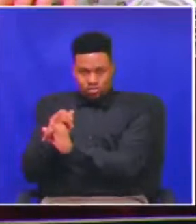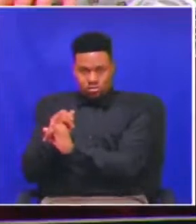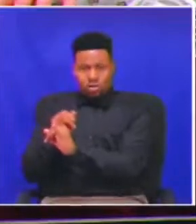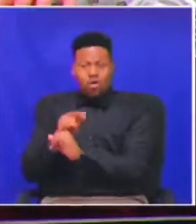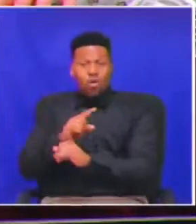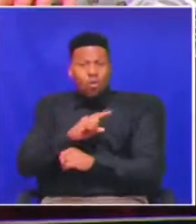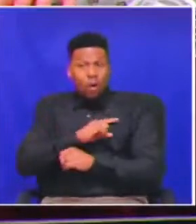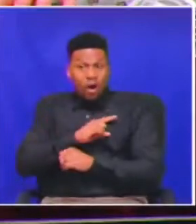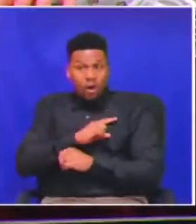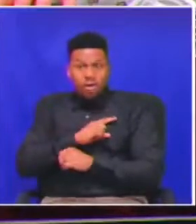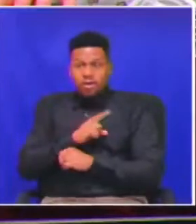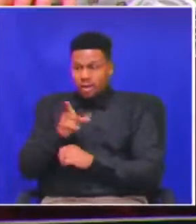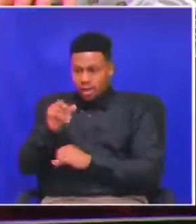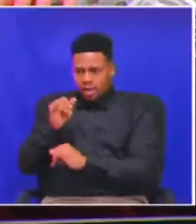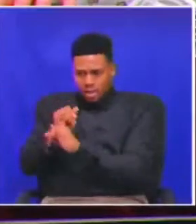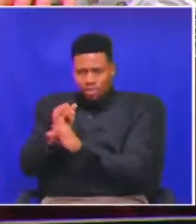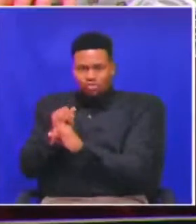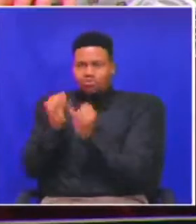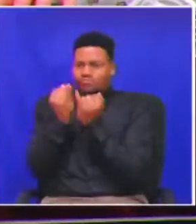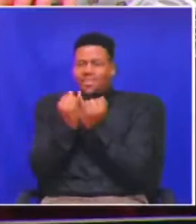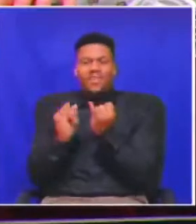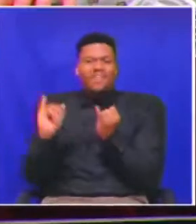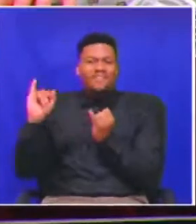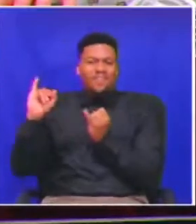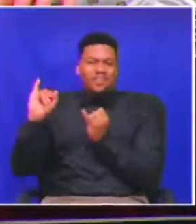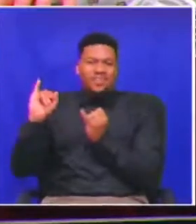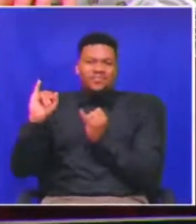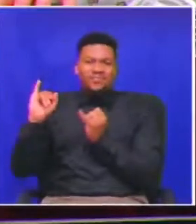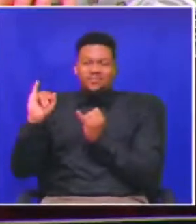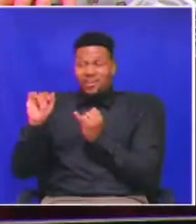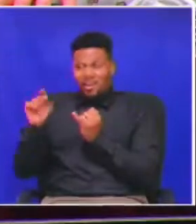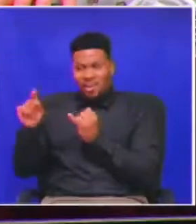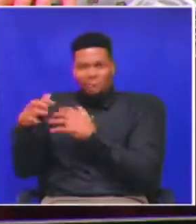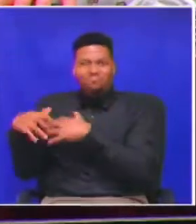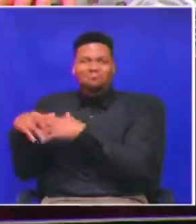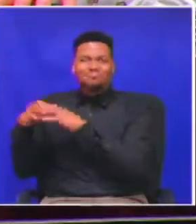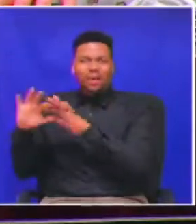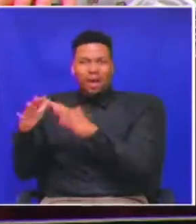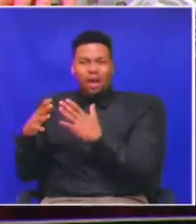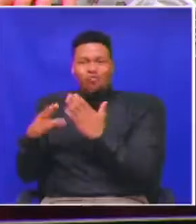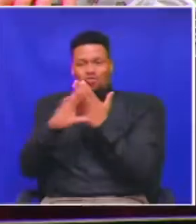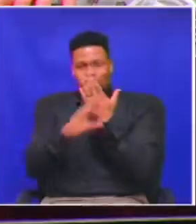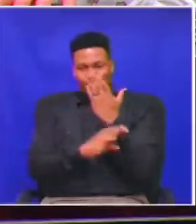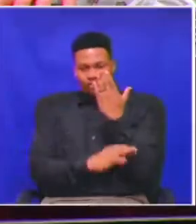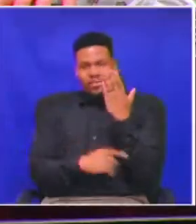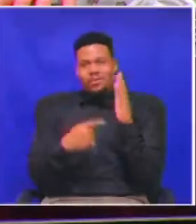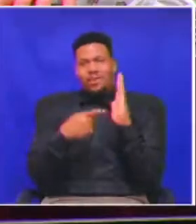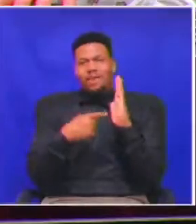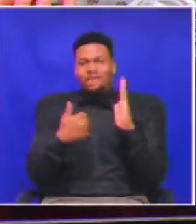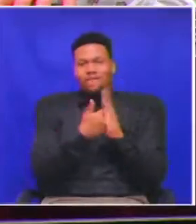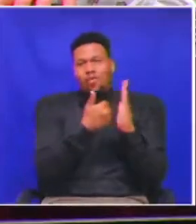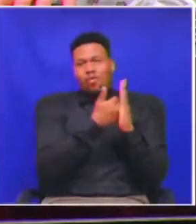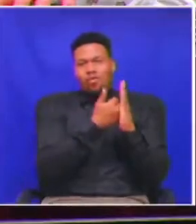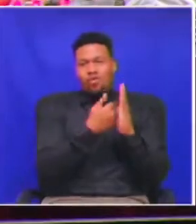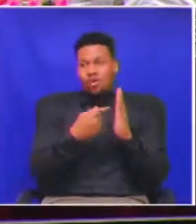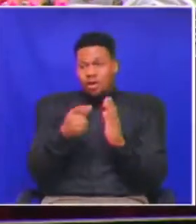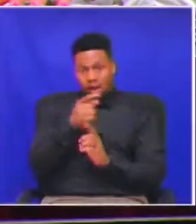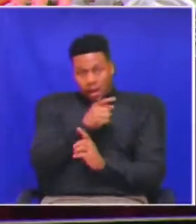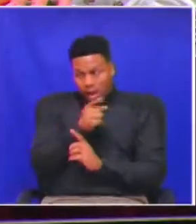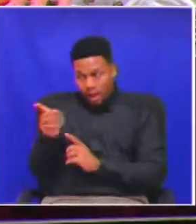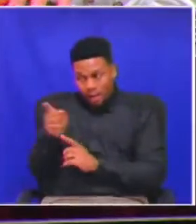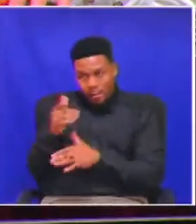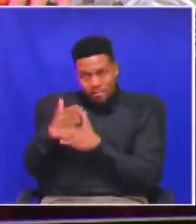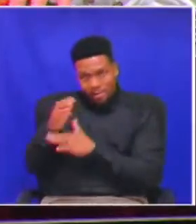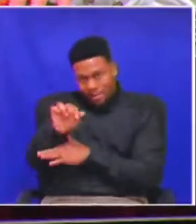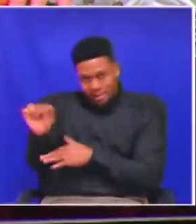bodies that were established in terms of our Constitution to support and to protect South Africa's